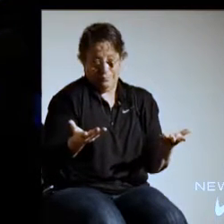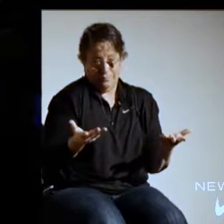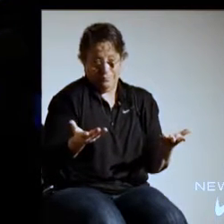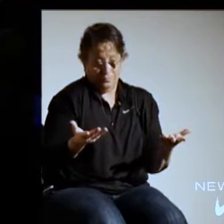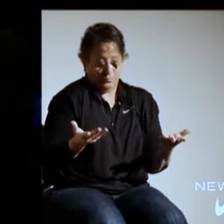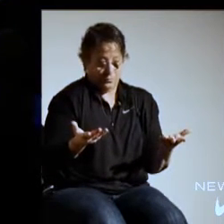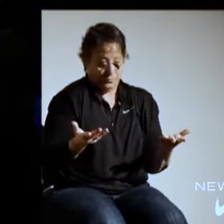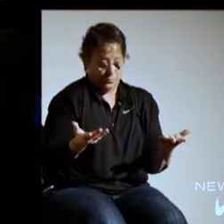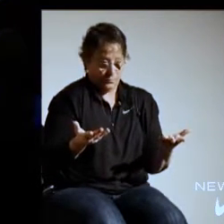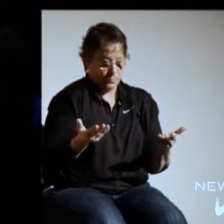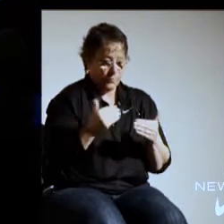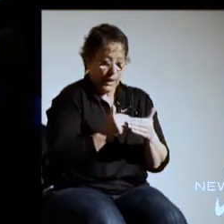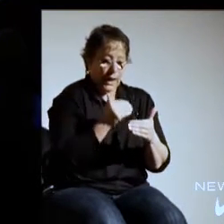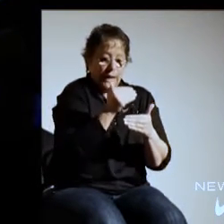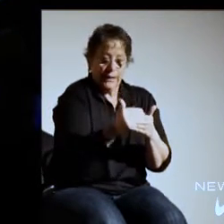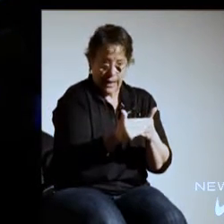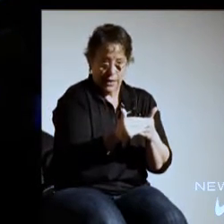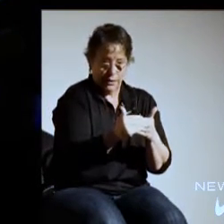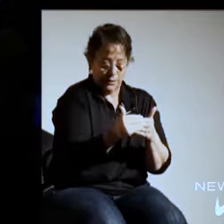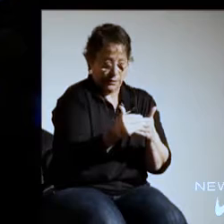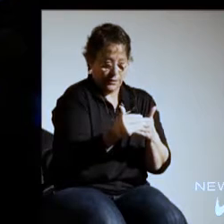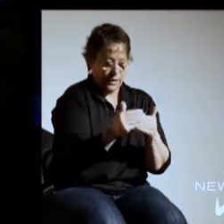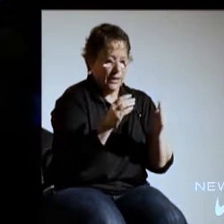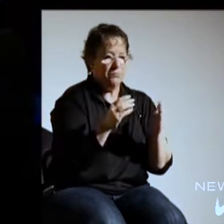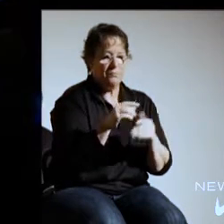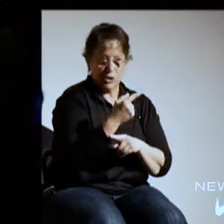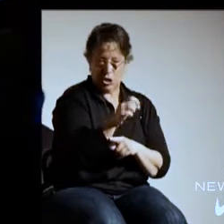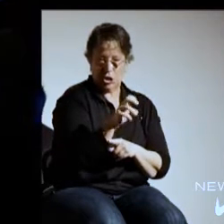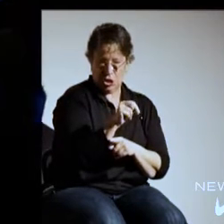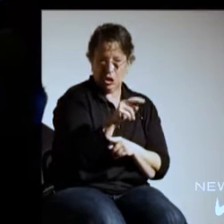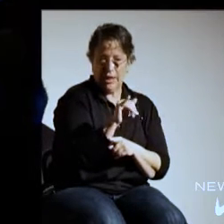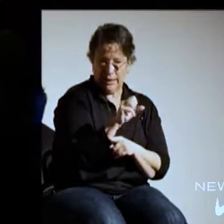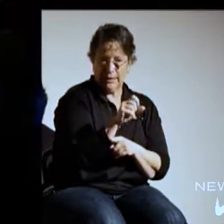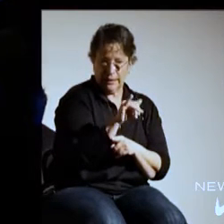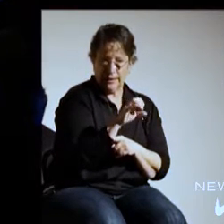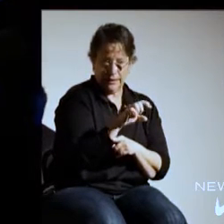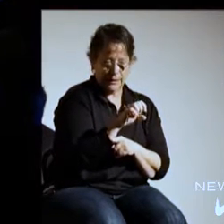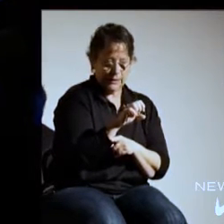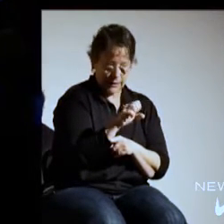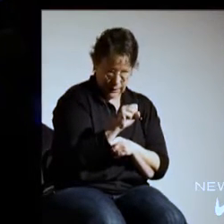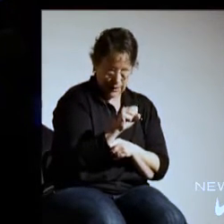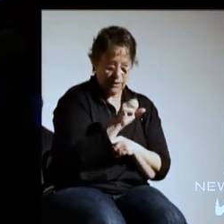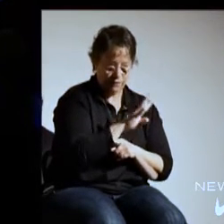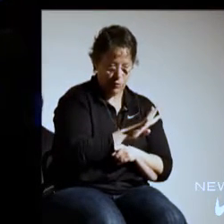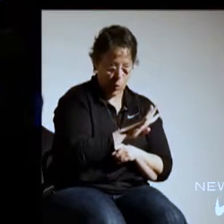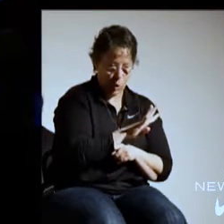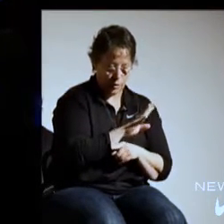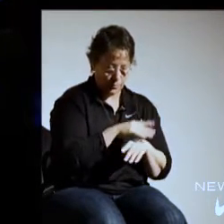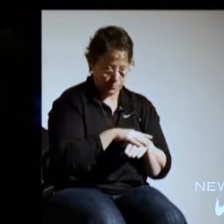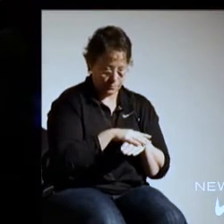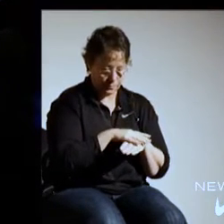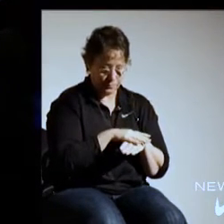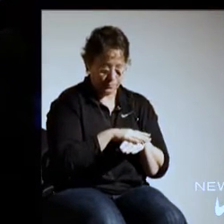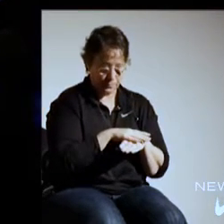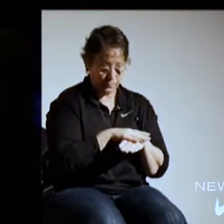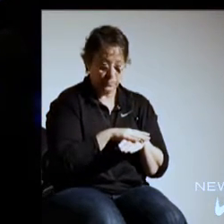Just one chapter later, in Genesis 4, one brother, Cain, kills his brother